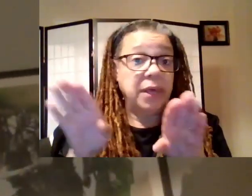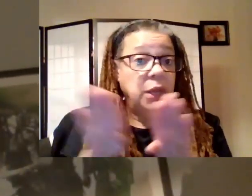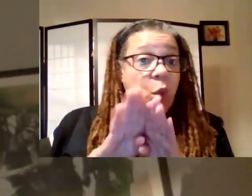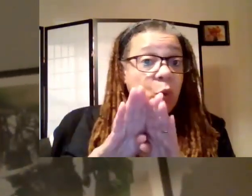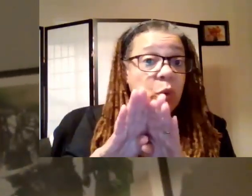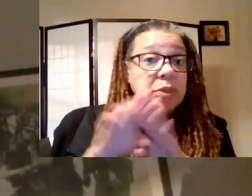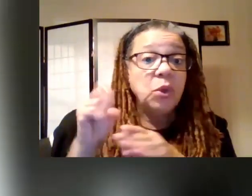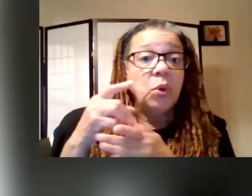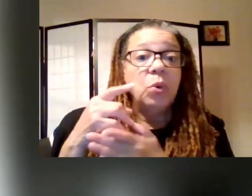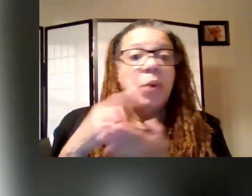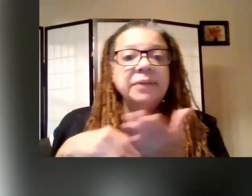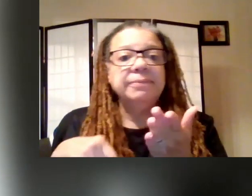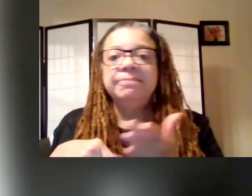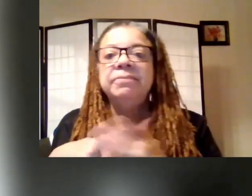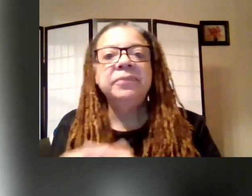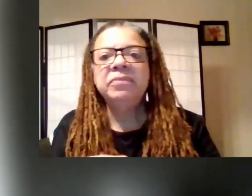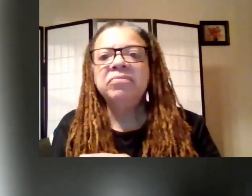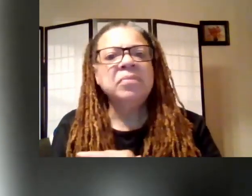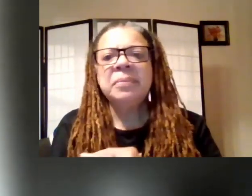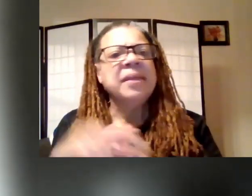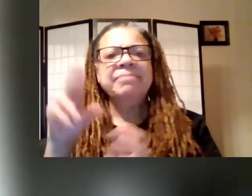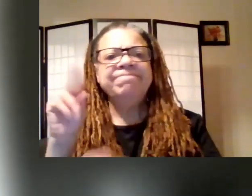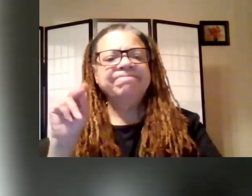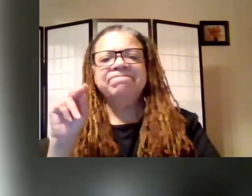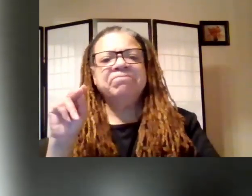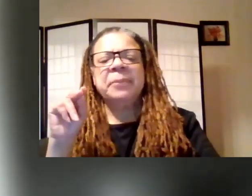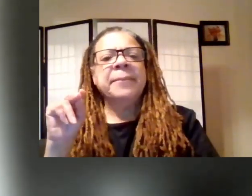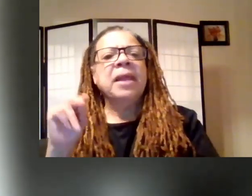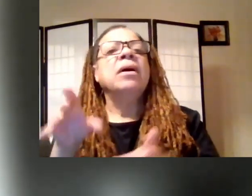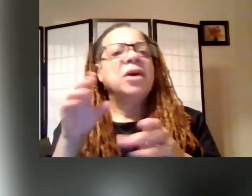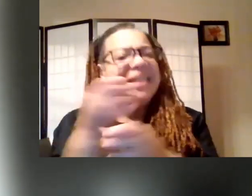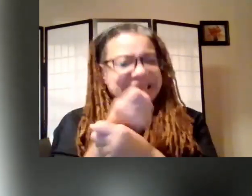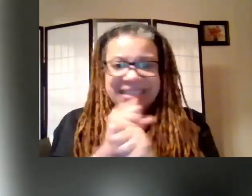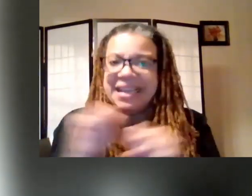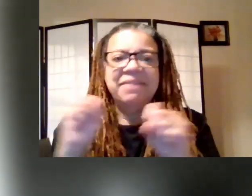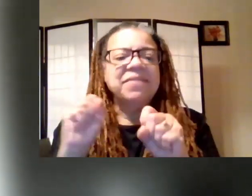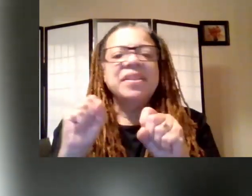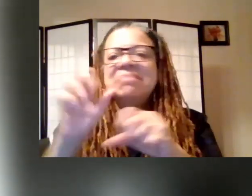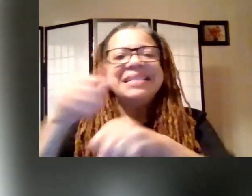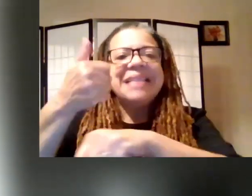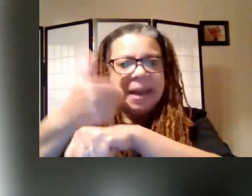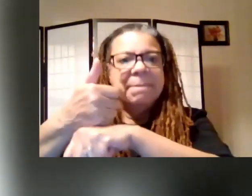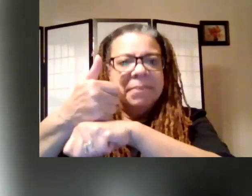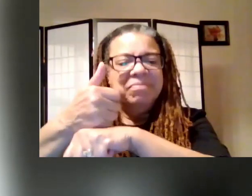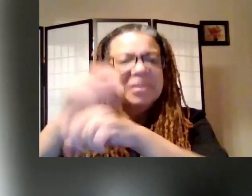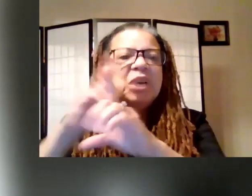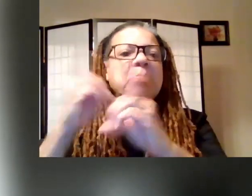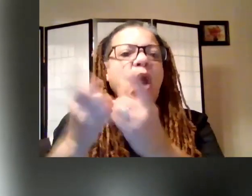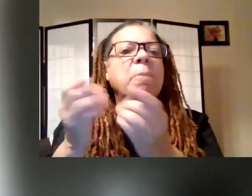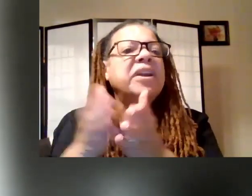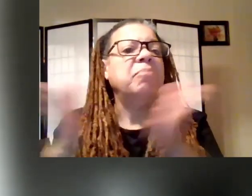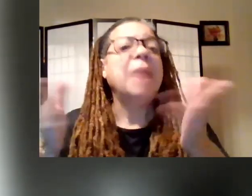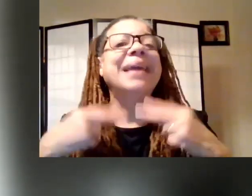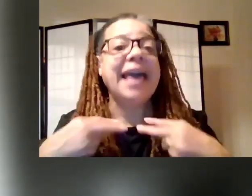those situations? No, the ballot measure has safety precautions around that. So the Department of Public Health can declare